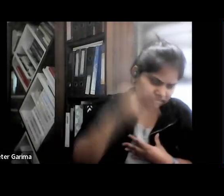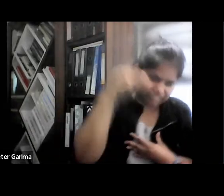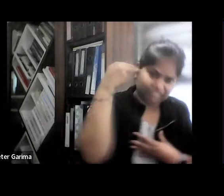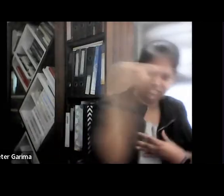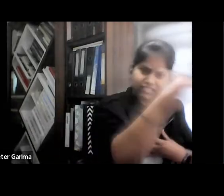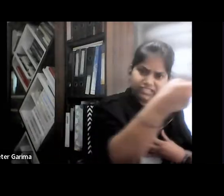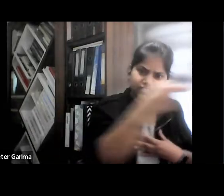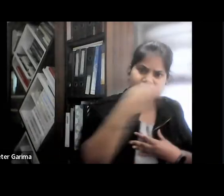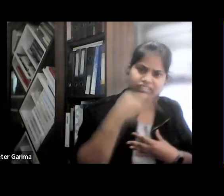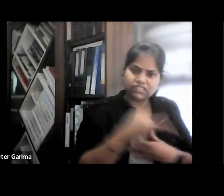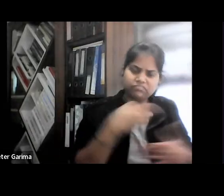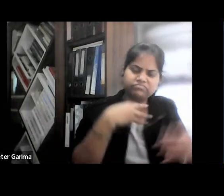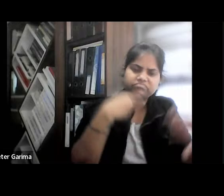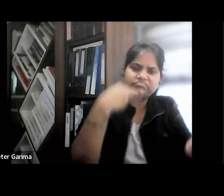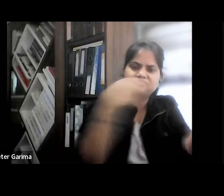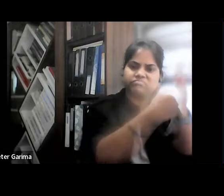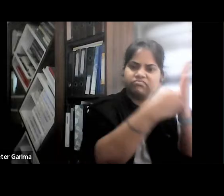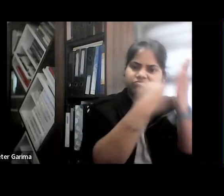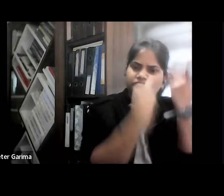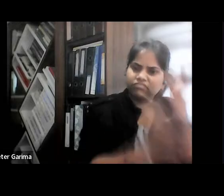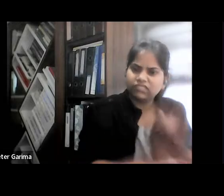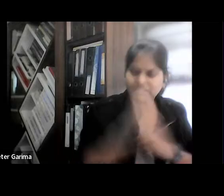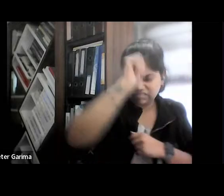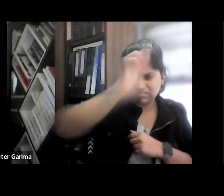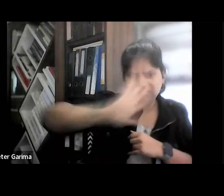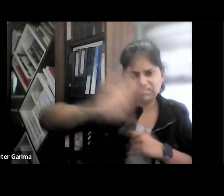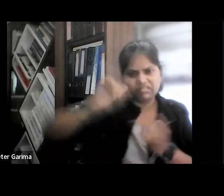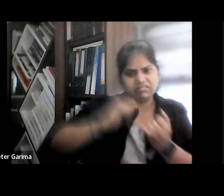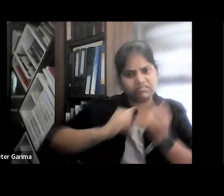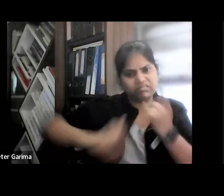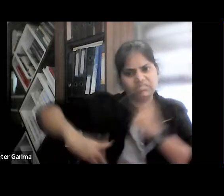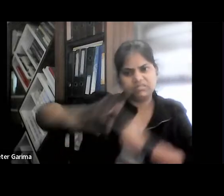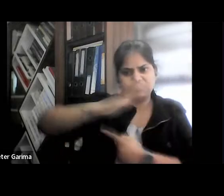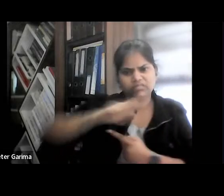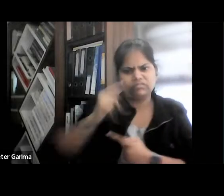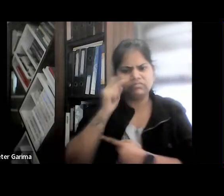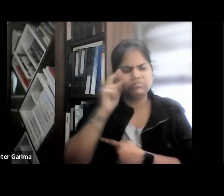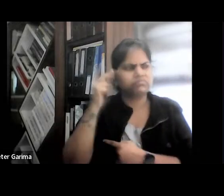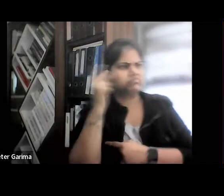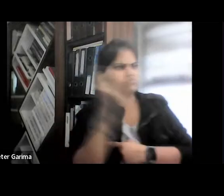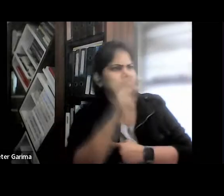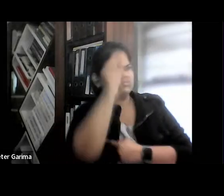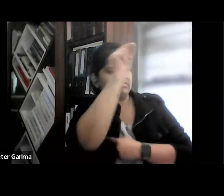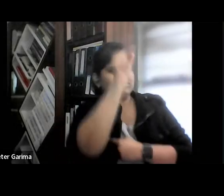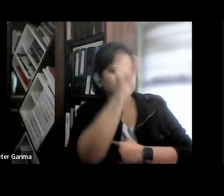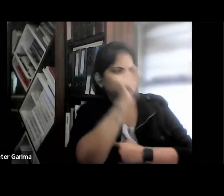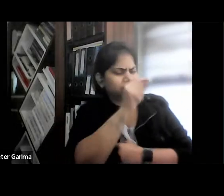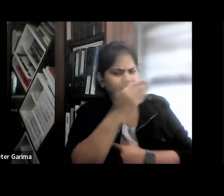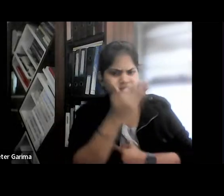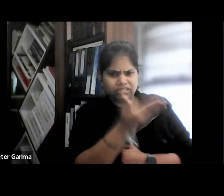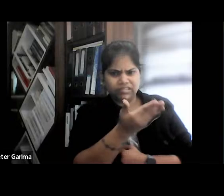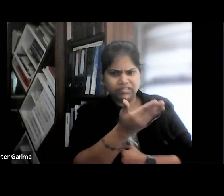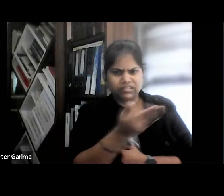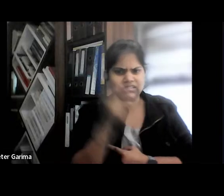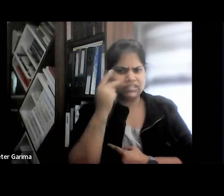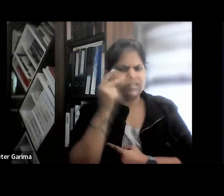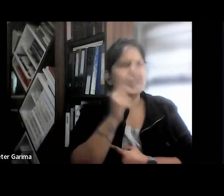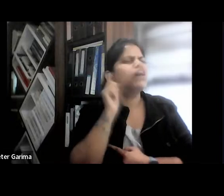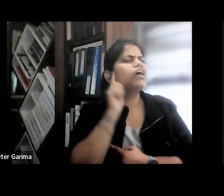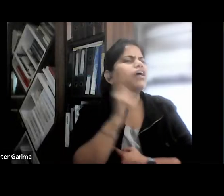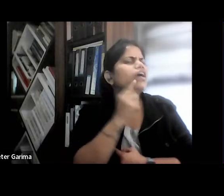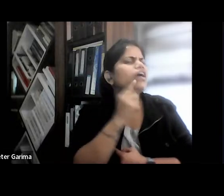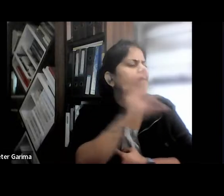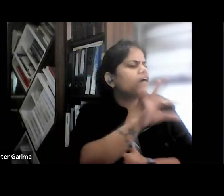condition in Indian society. As he correctly points out, almost all Indian words used to denote deafness have